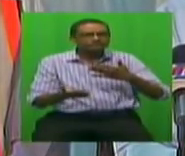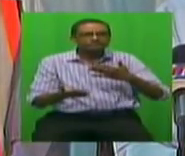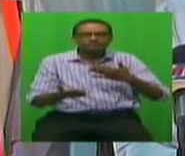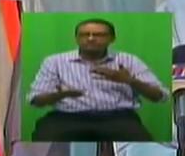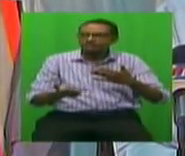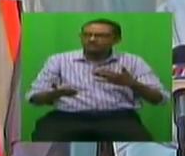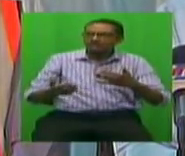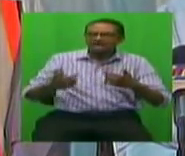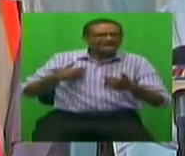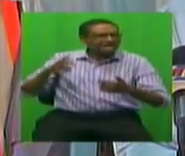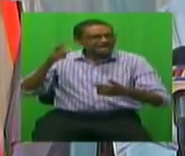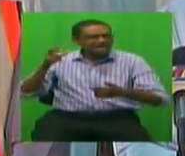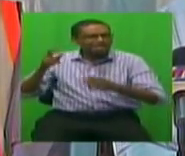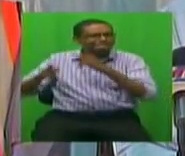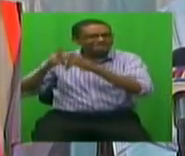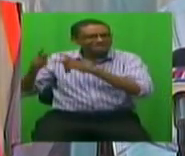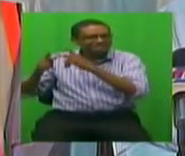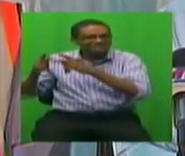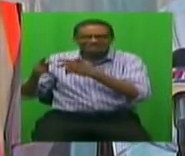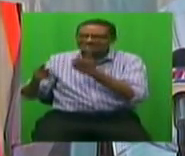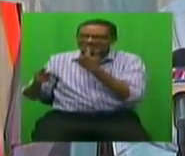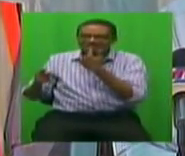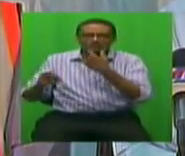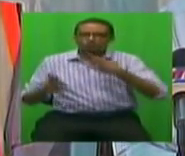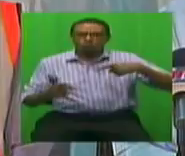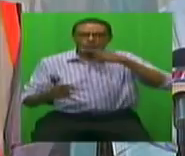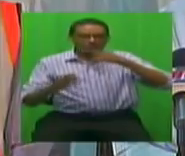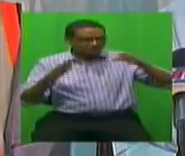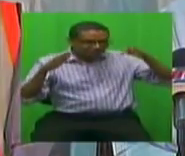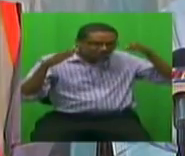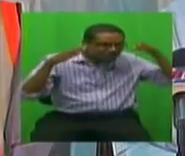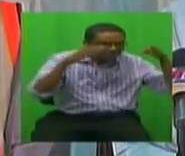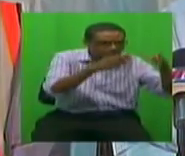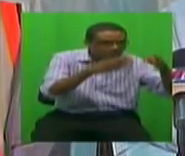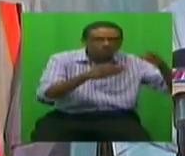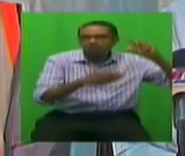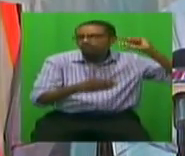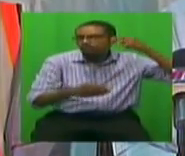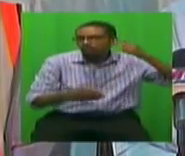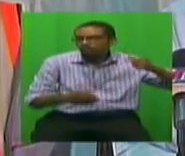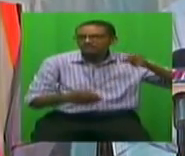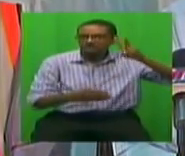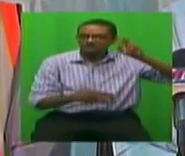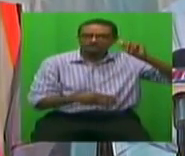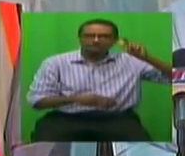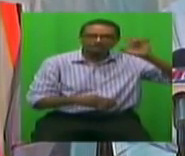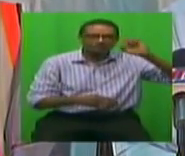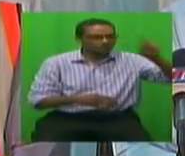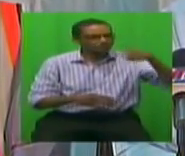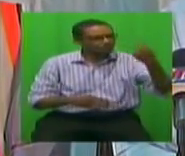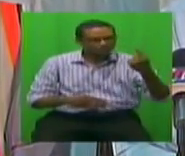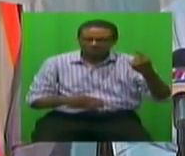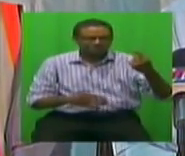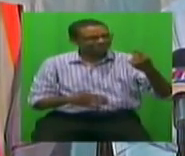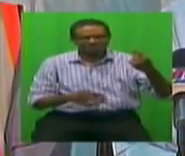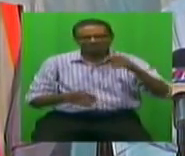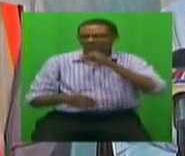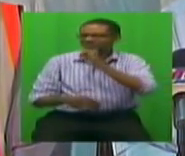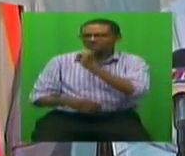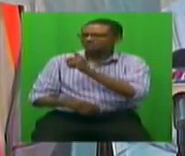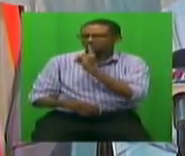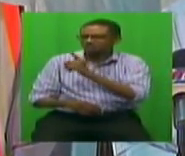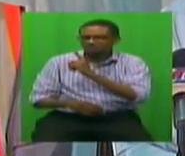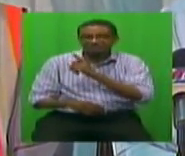on Greenvale. That is quite simply not true. It's one of the areas that's confined. It was badly hit because of the way it is structured and the